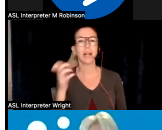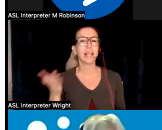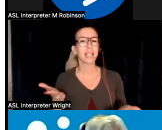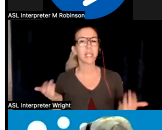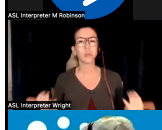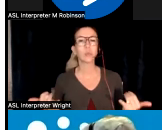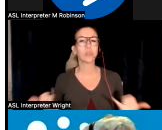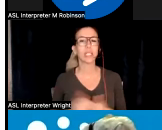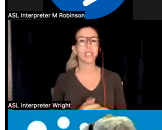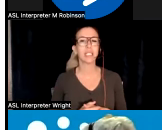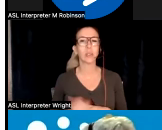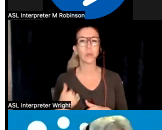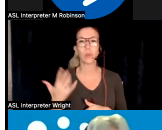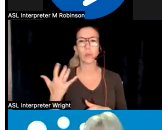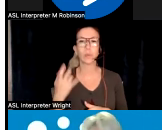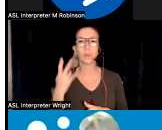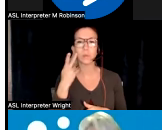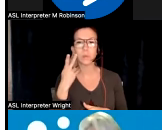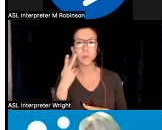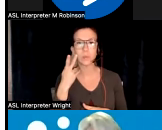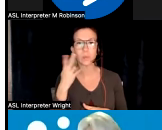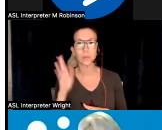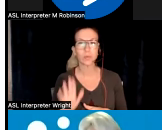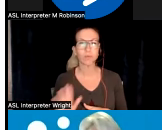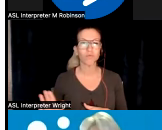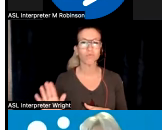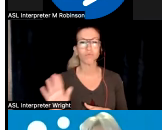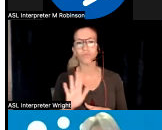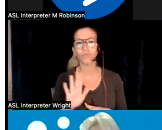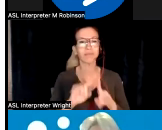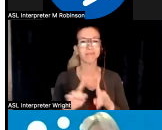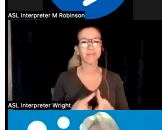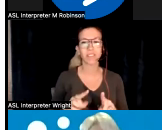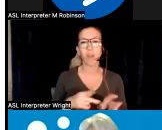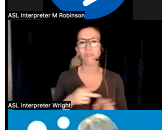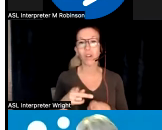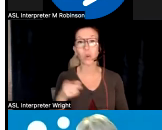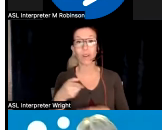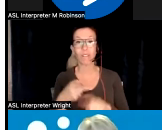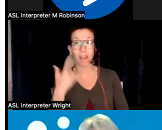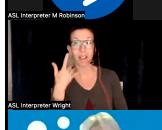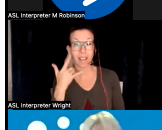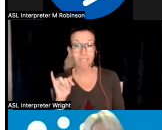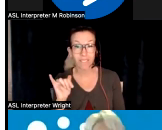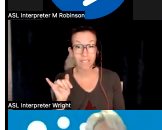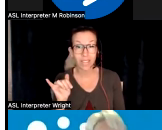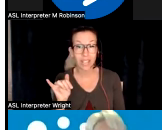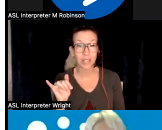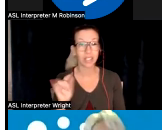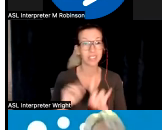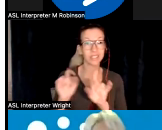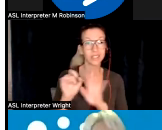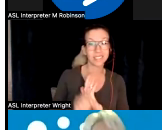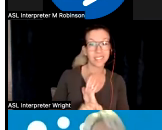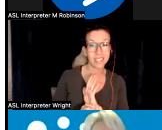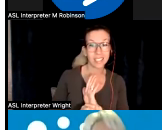we would like to see and learn about all the professionals that are here with us. If you're from California, if you're maybe from a different state, but